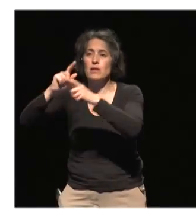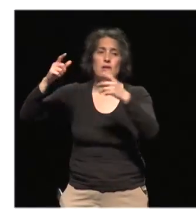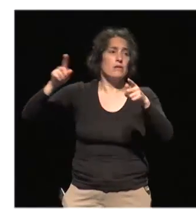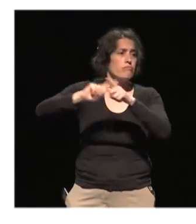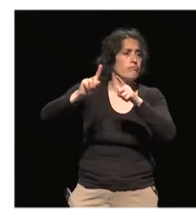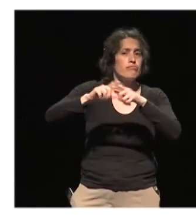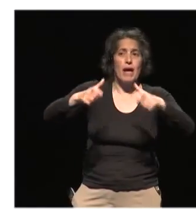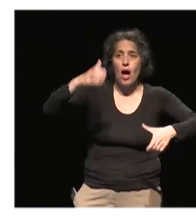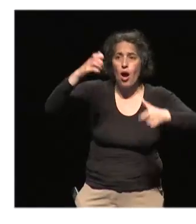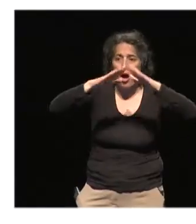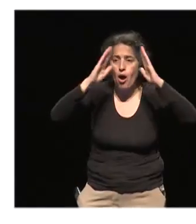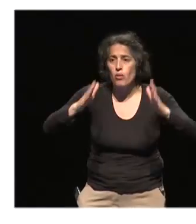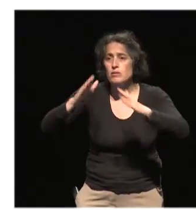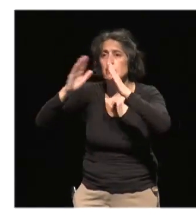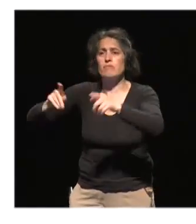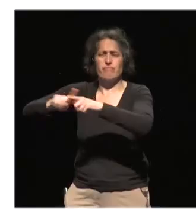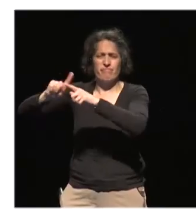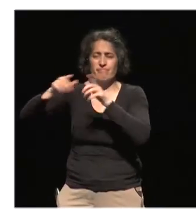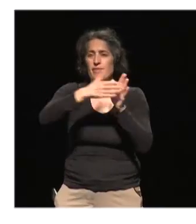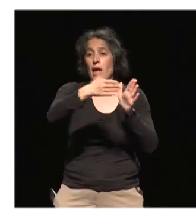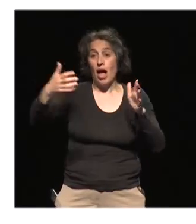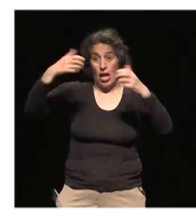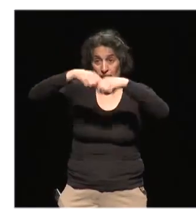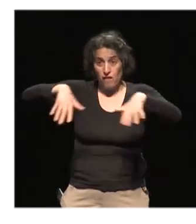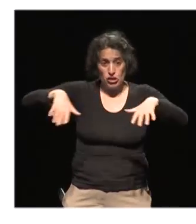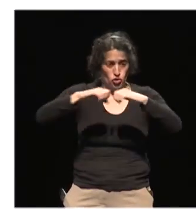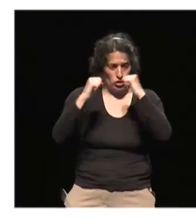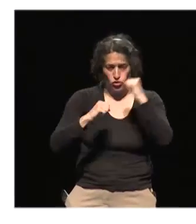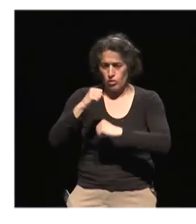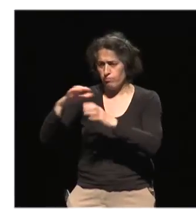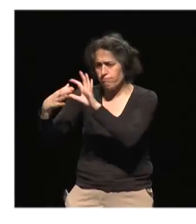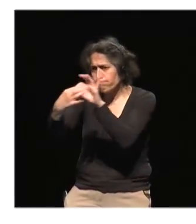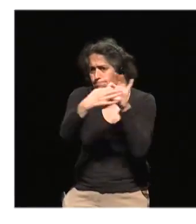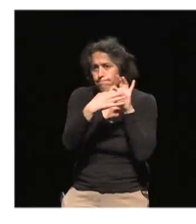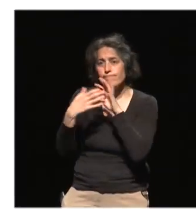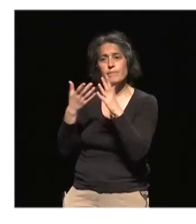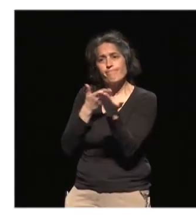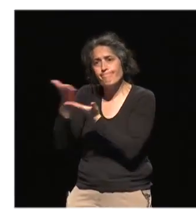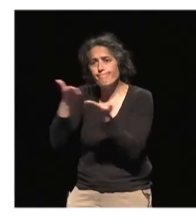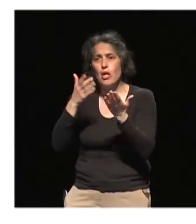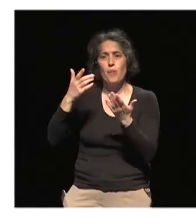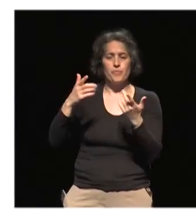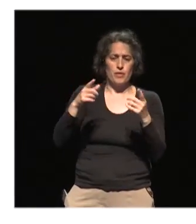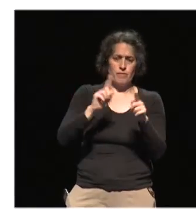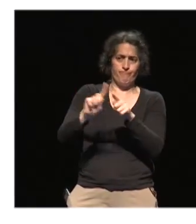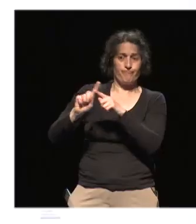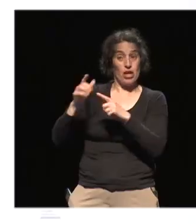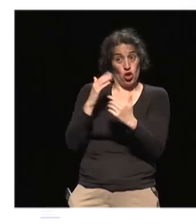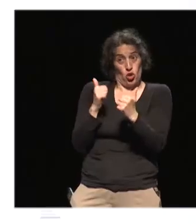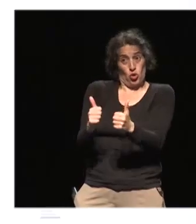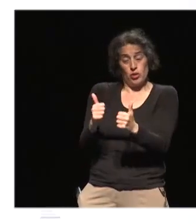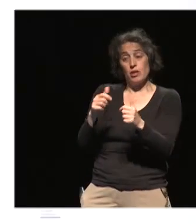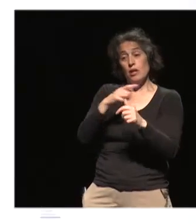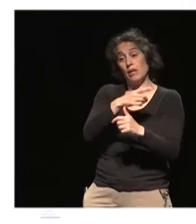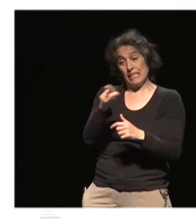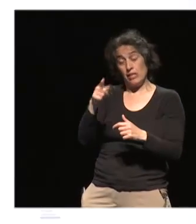it. But then again, its implementation then will be contingent upon the availability or accessibility of support in